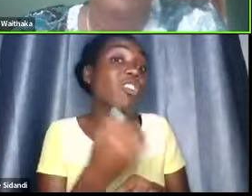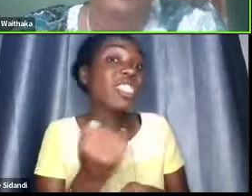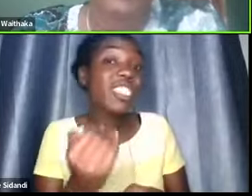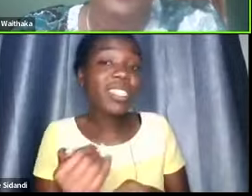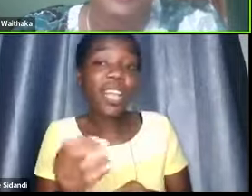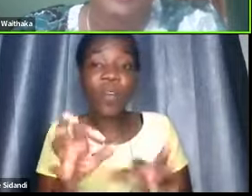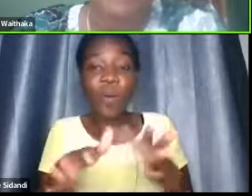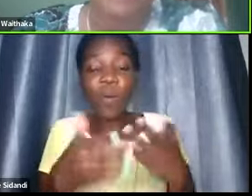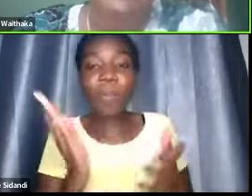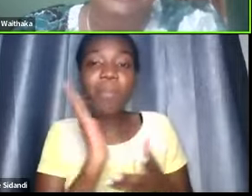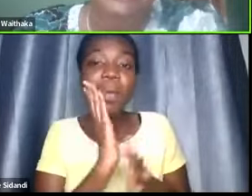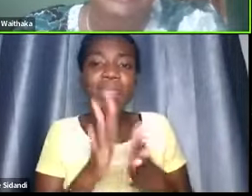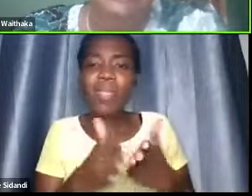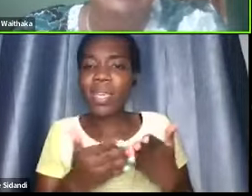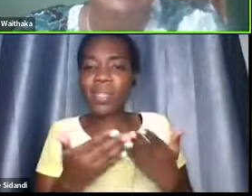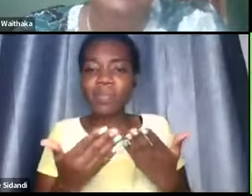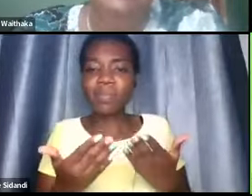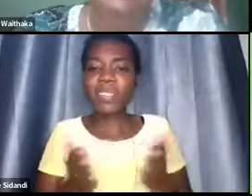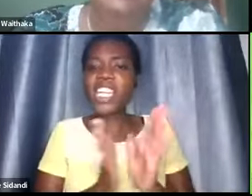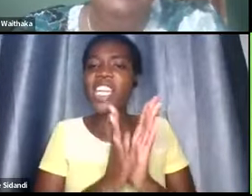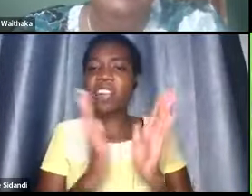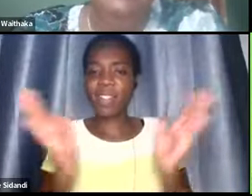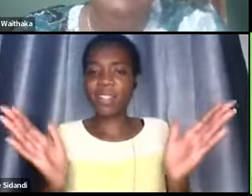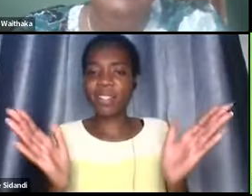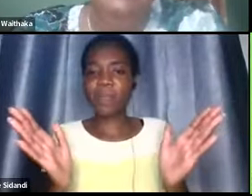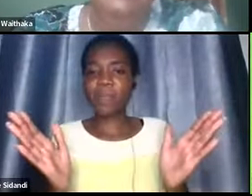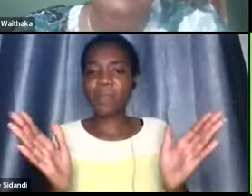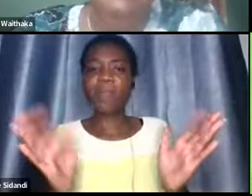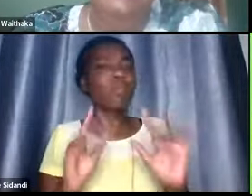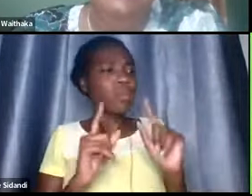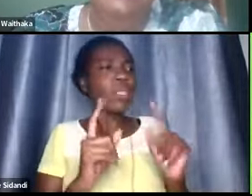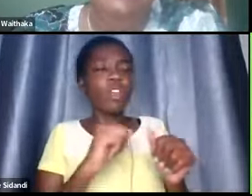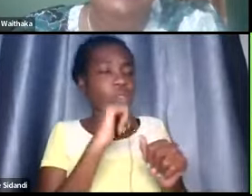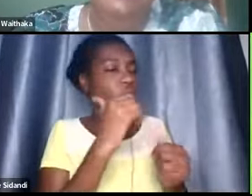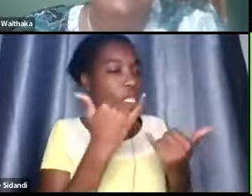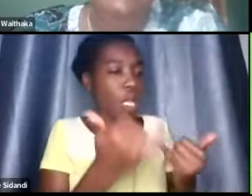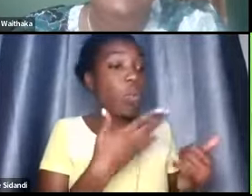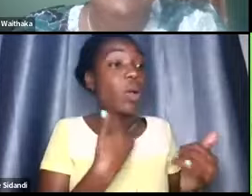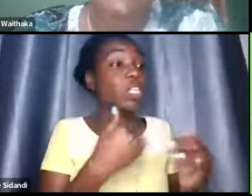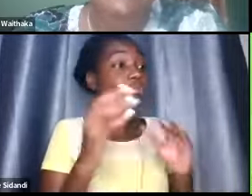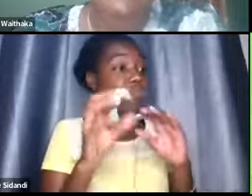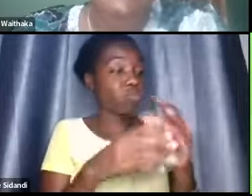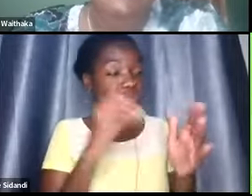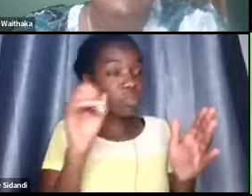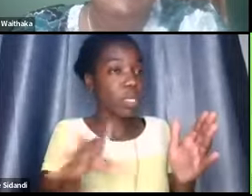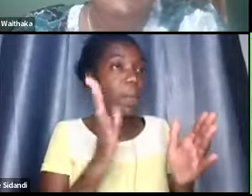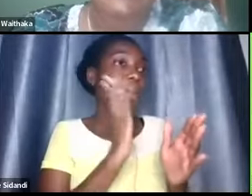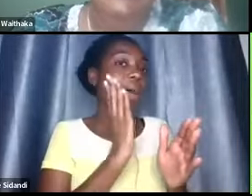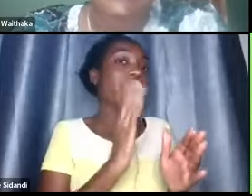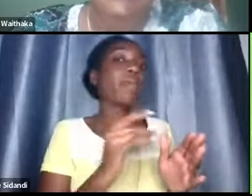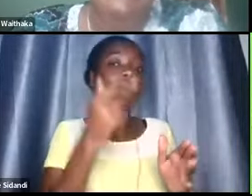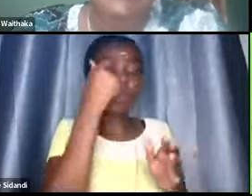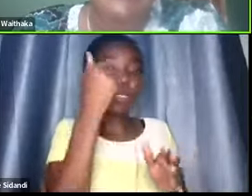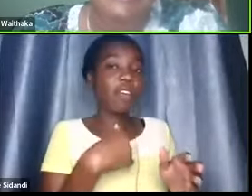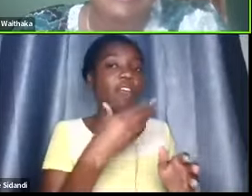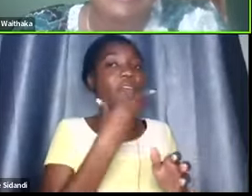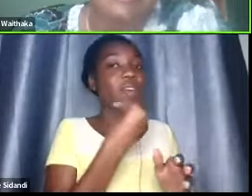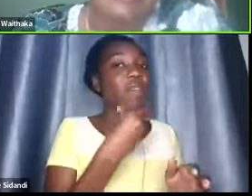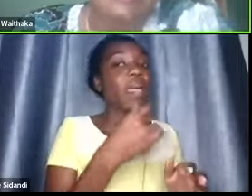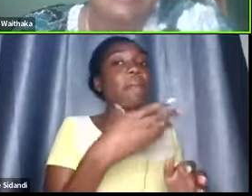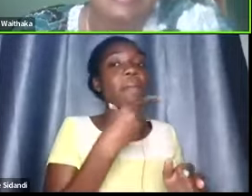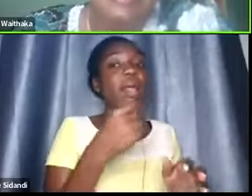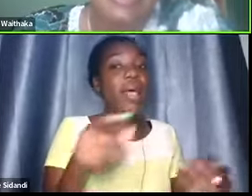yes, how do like we just help generally, our children? how, not now, I want to now remove the mother part, because we have fathers here, we have brothers, we have